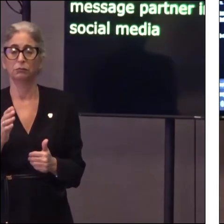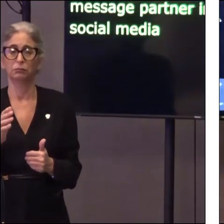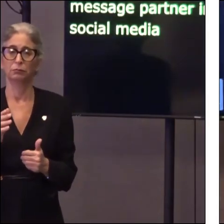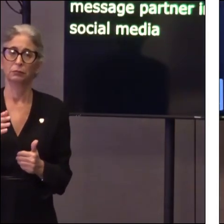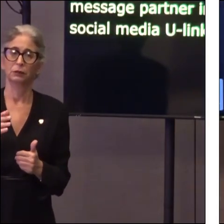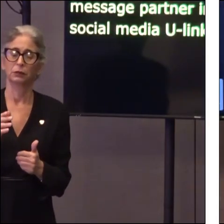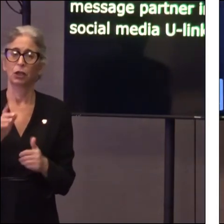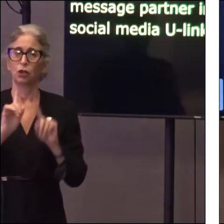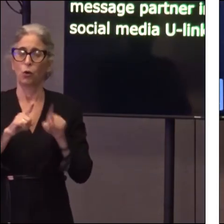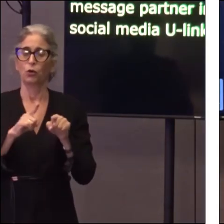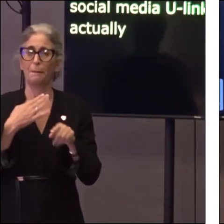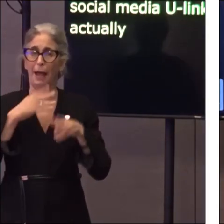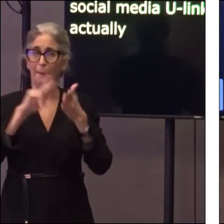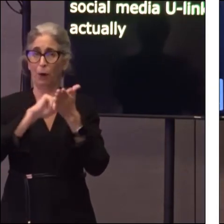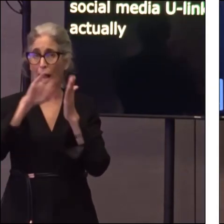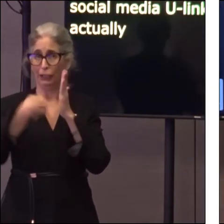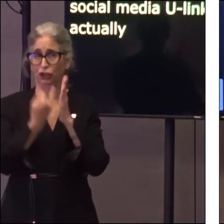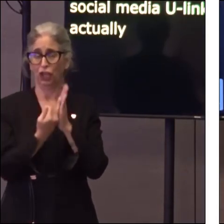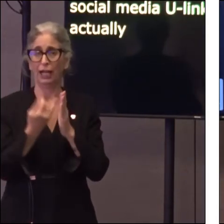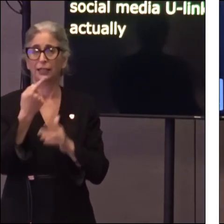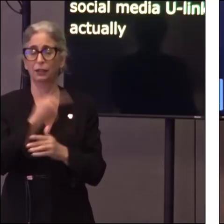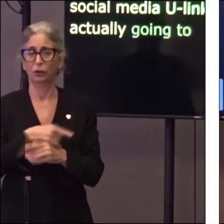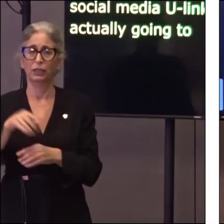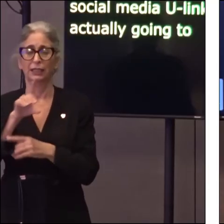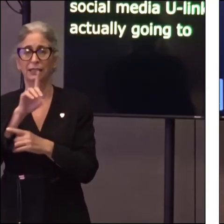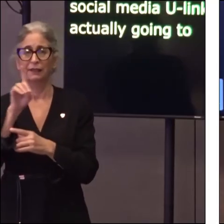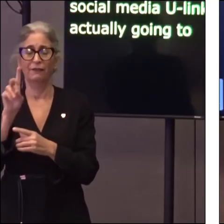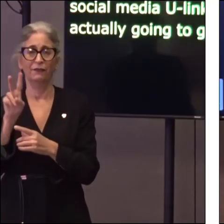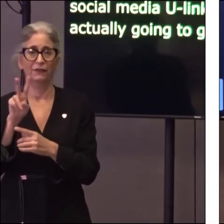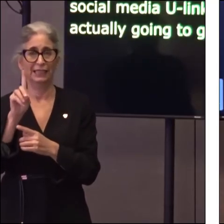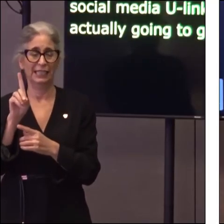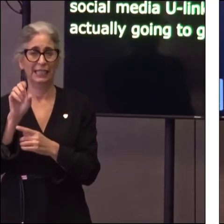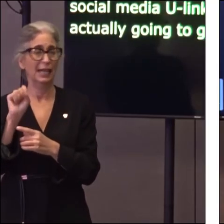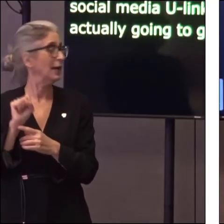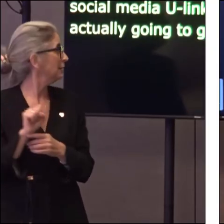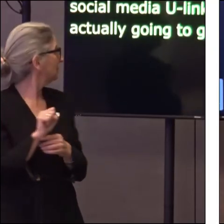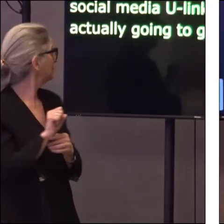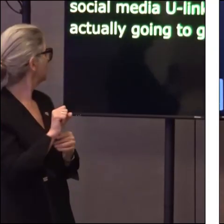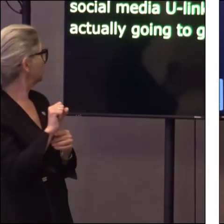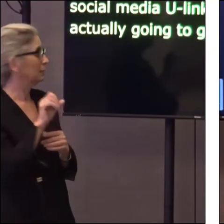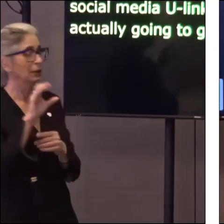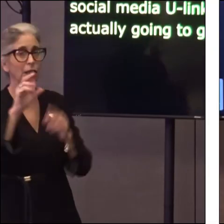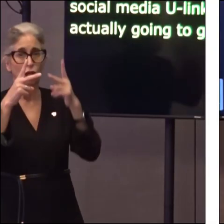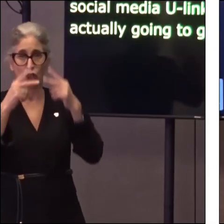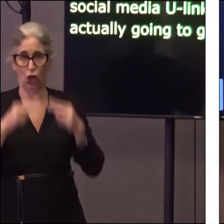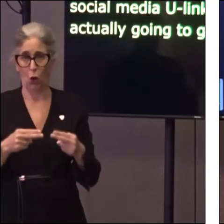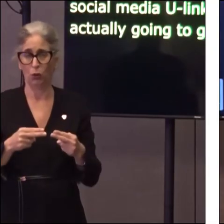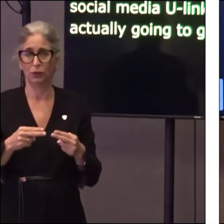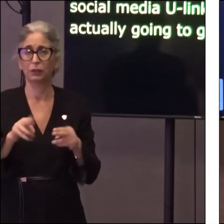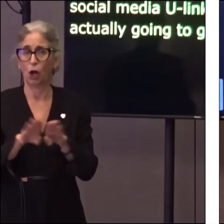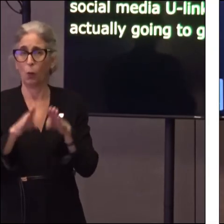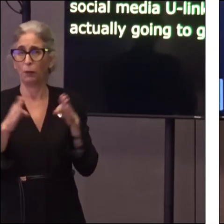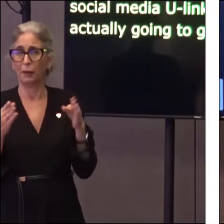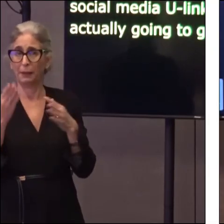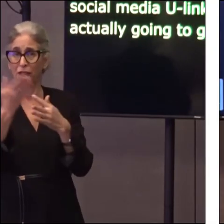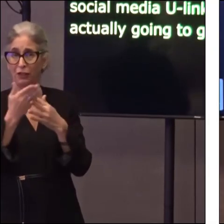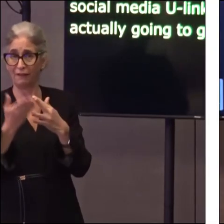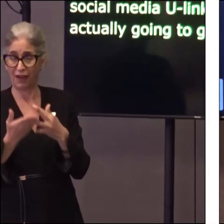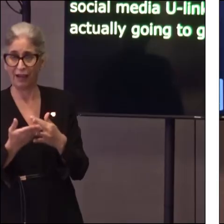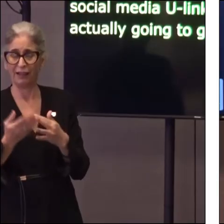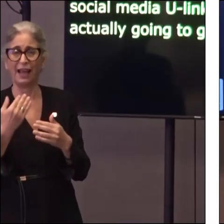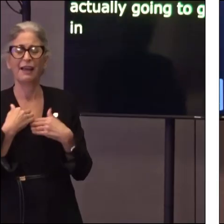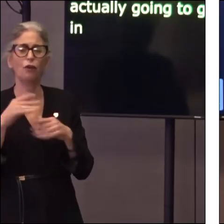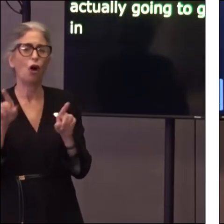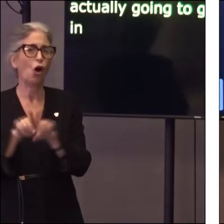to my project in VS Code, where I have opened up my contact us component file, and I